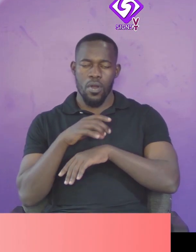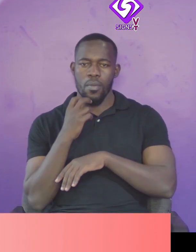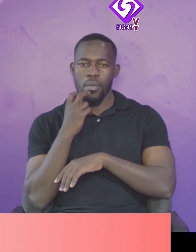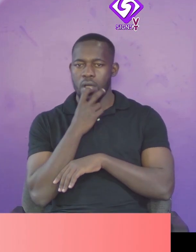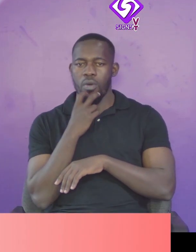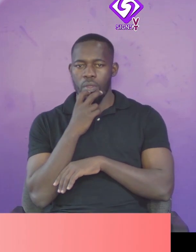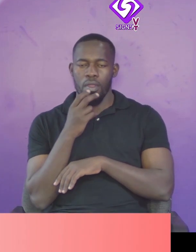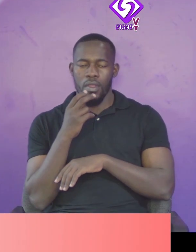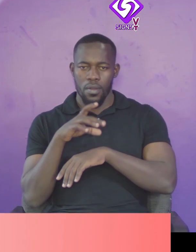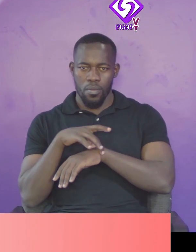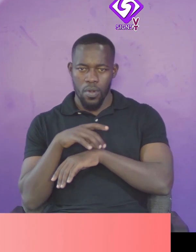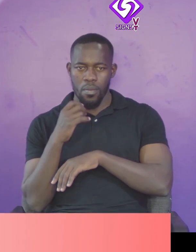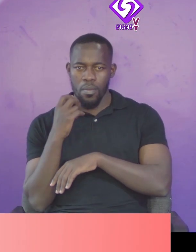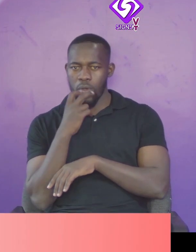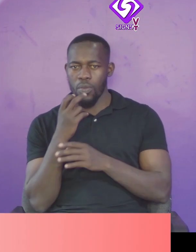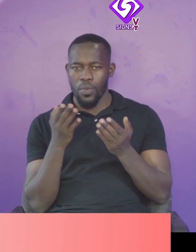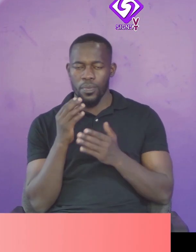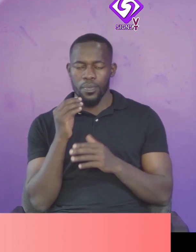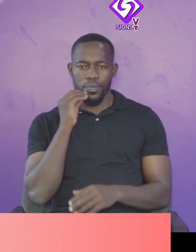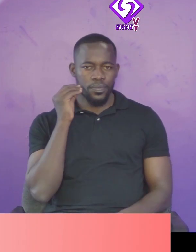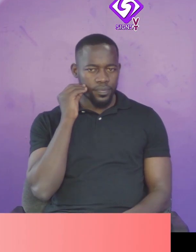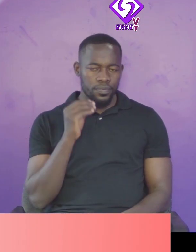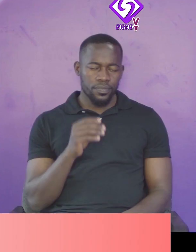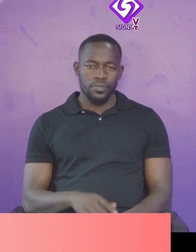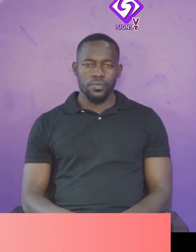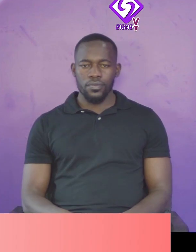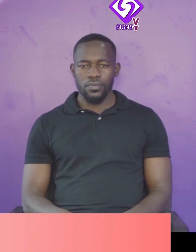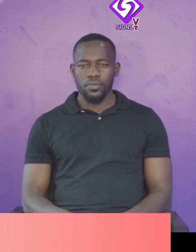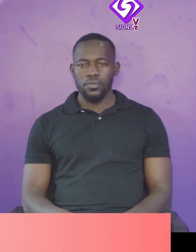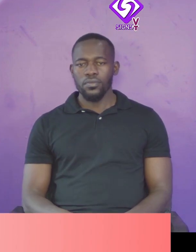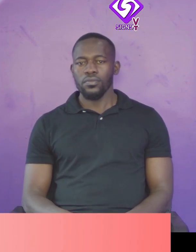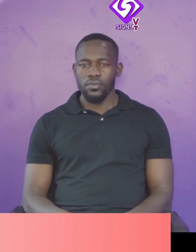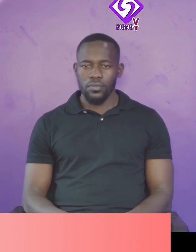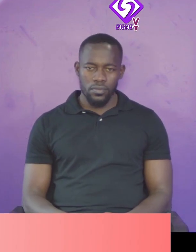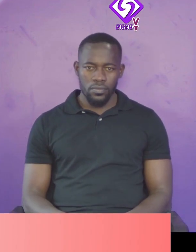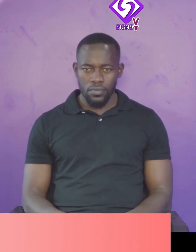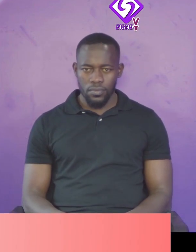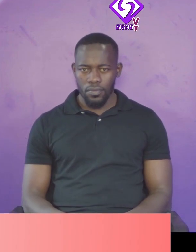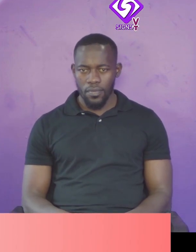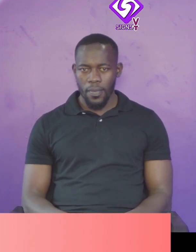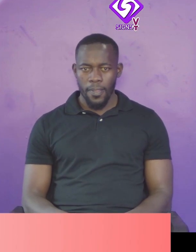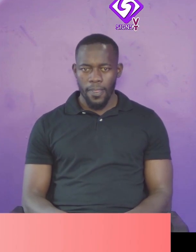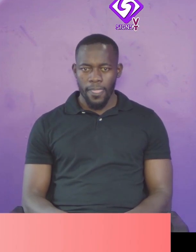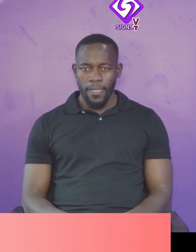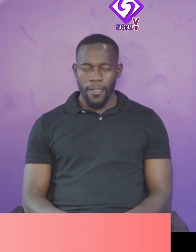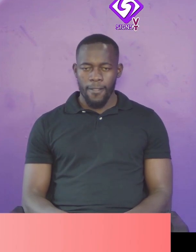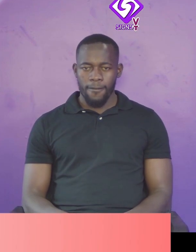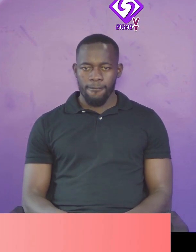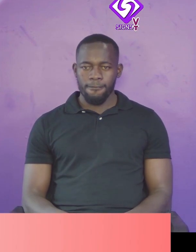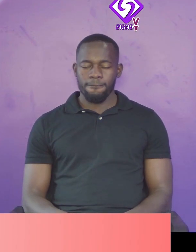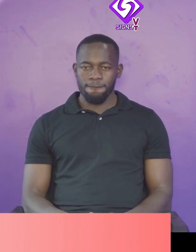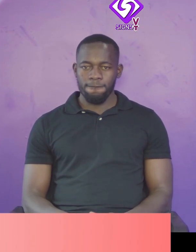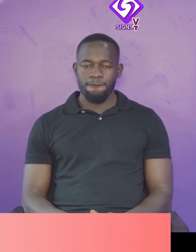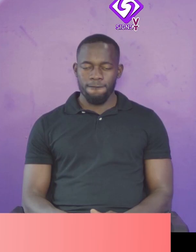also not a very easy one. Remember, this is tough. When you look, even it is a tough game, and